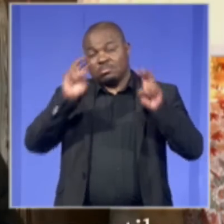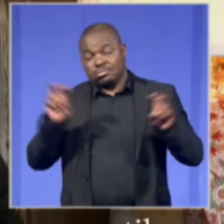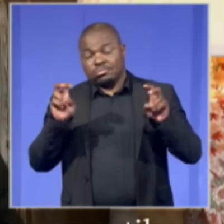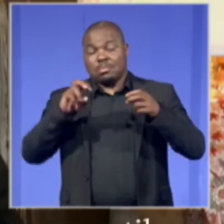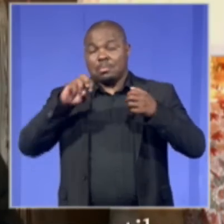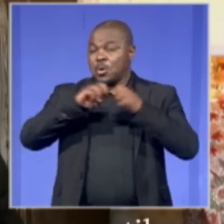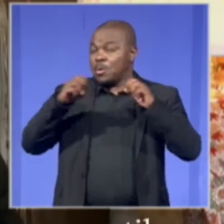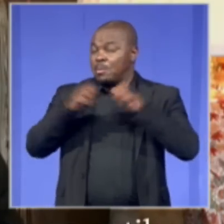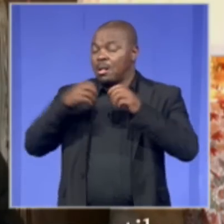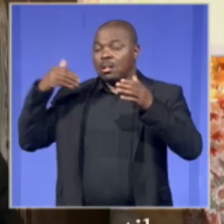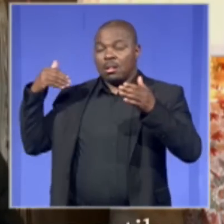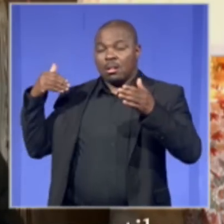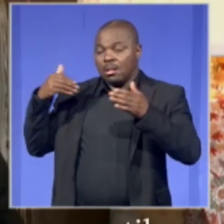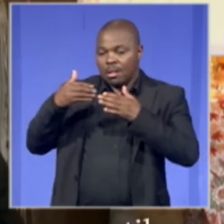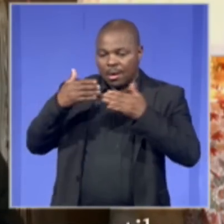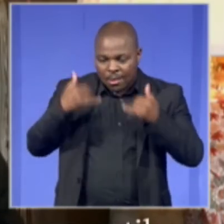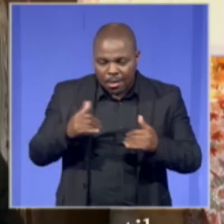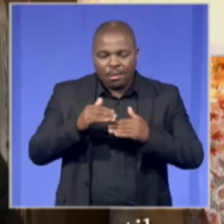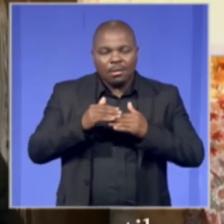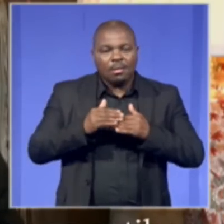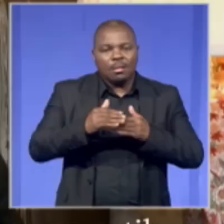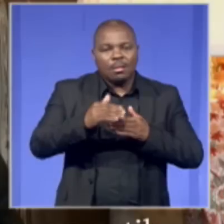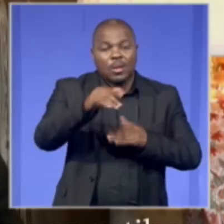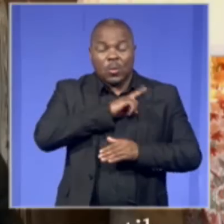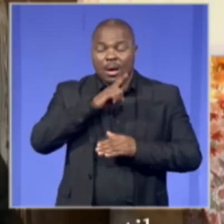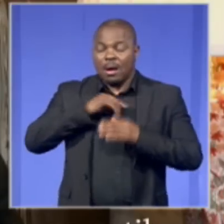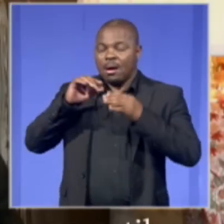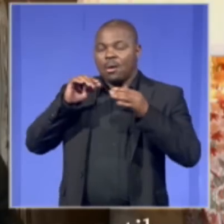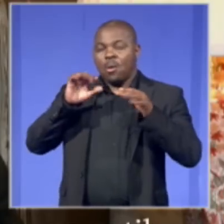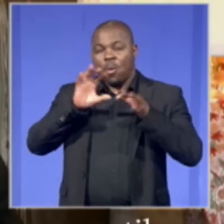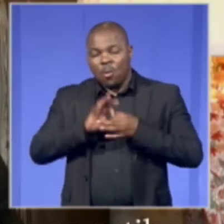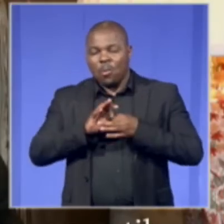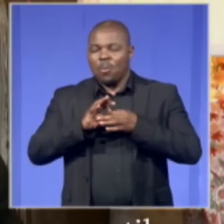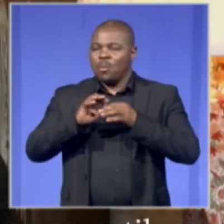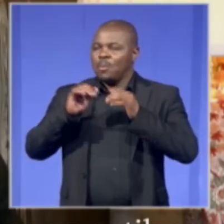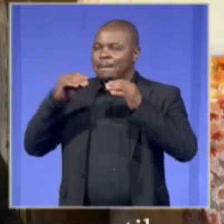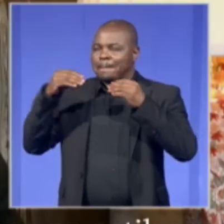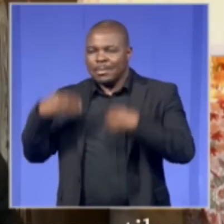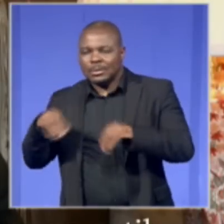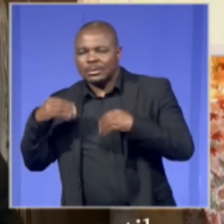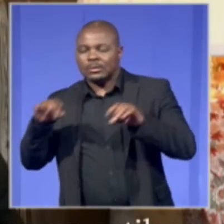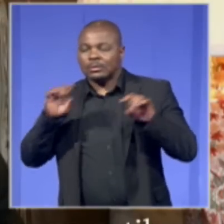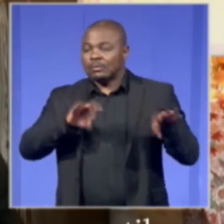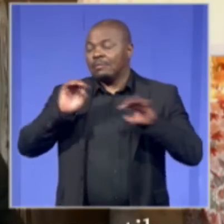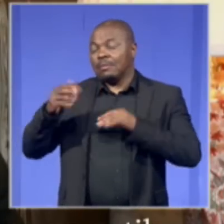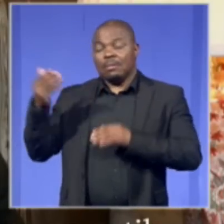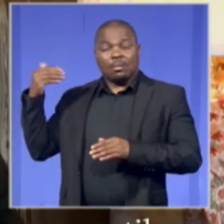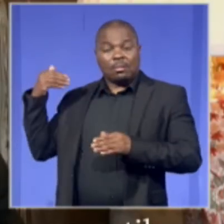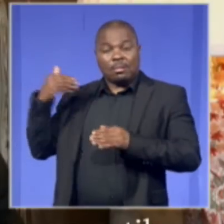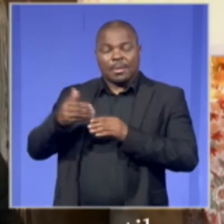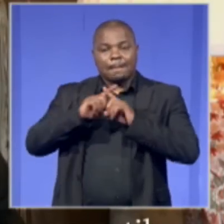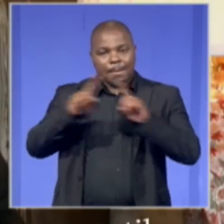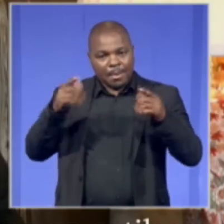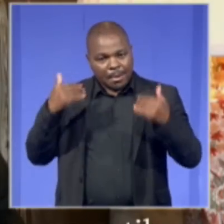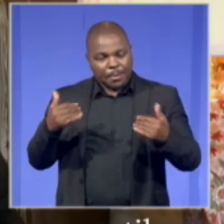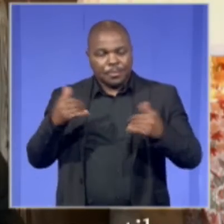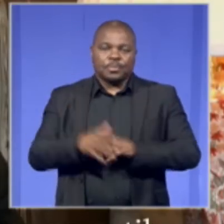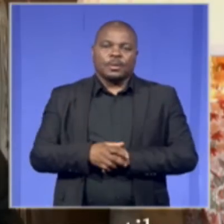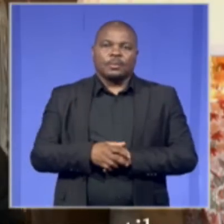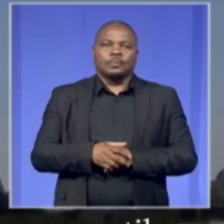immense hardships for our people, households, and businesses. The country has now gone